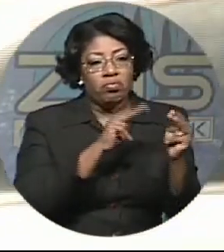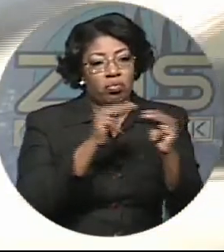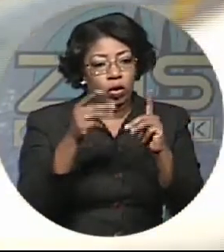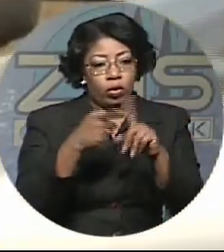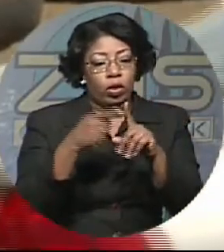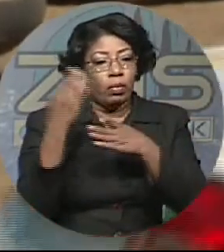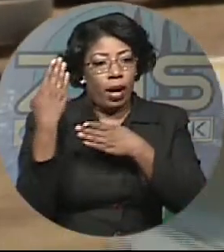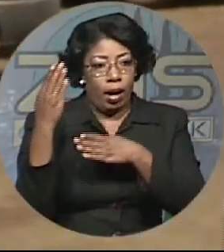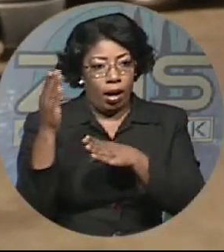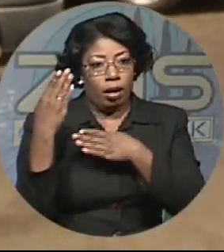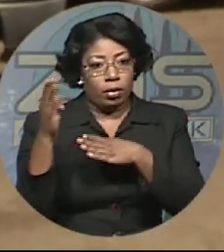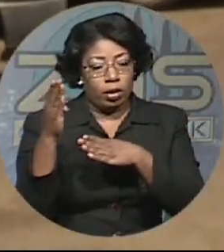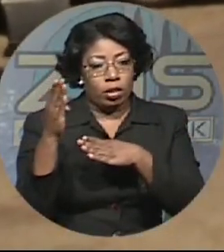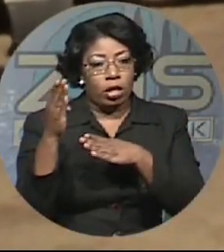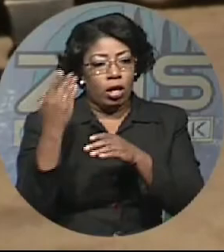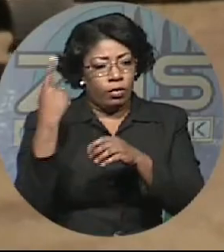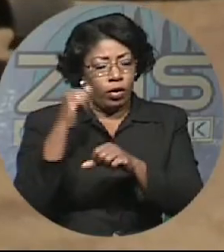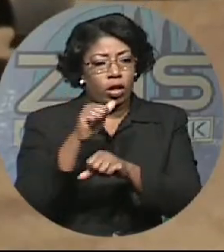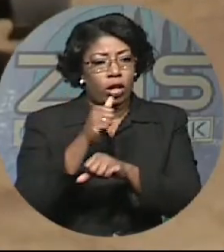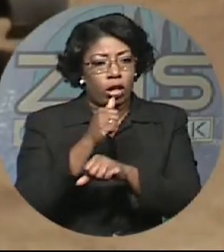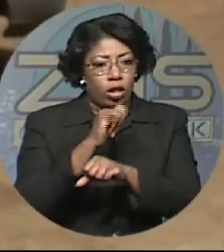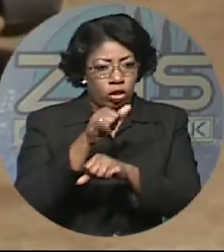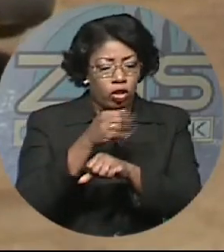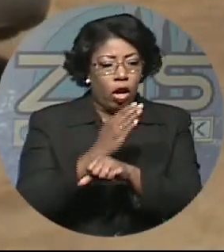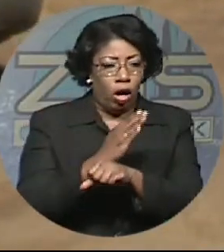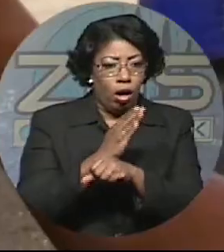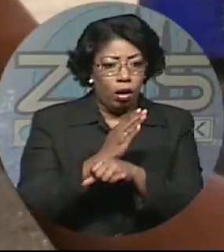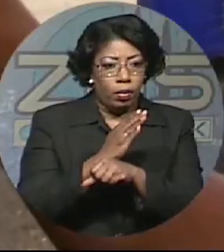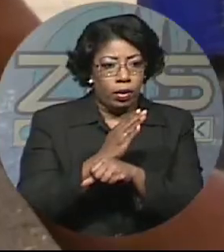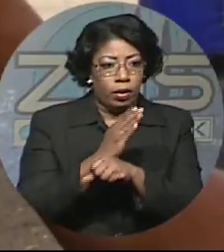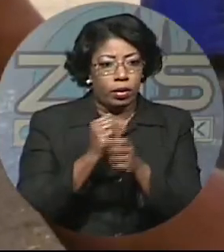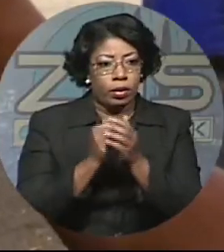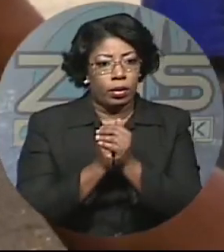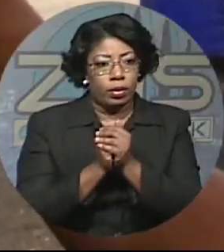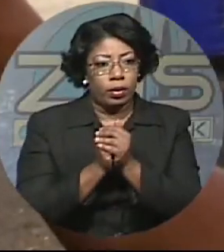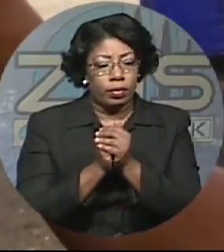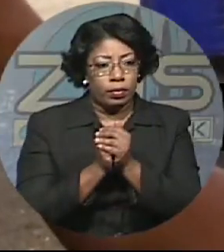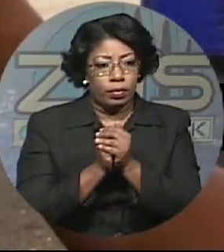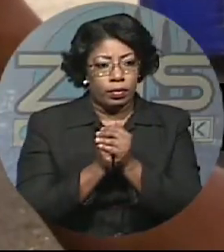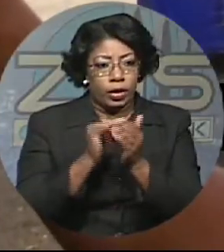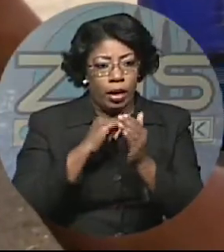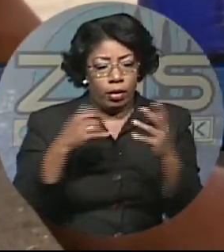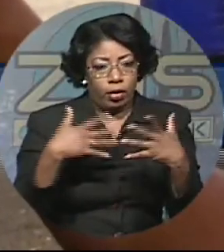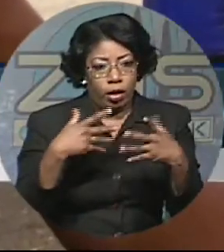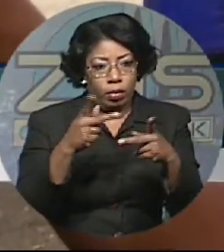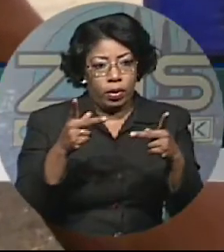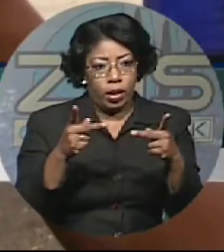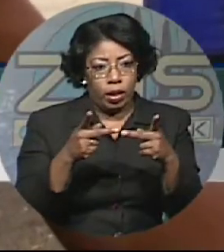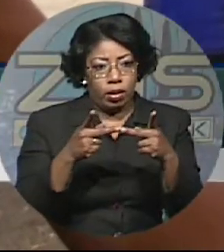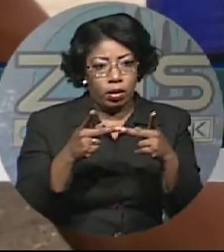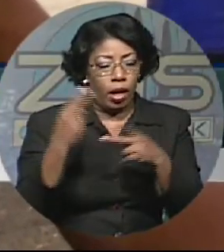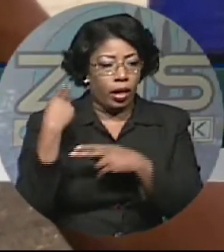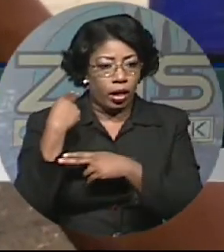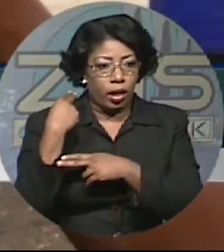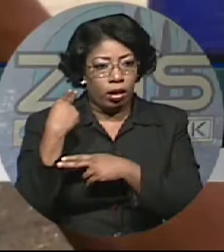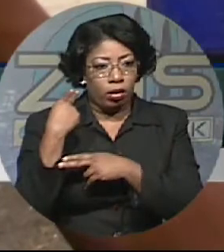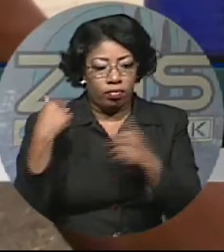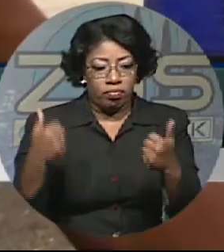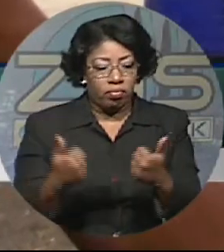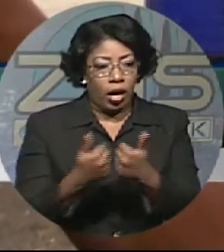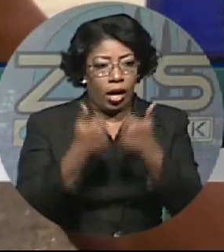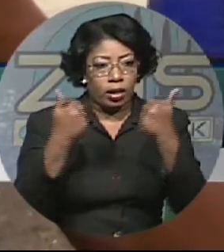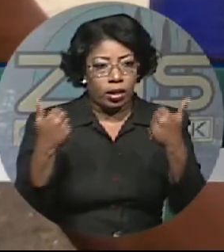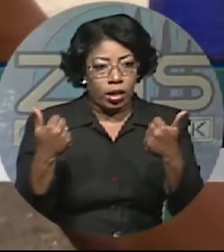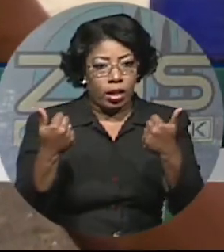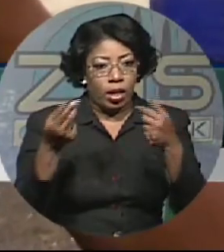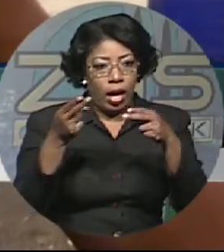visit his wife. For him, it was the safer option. I used to get a blitz. I hear all kind of accidents and